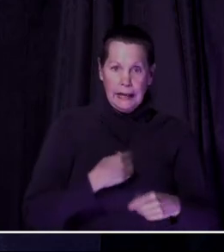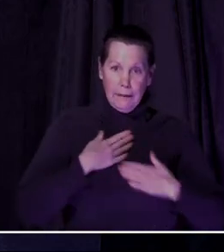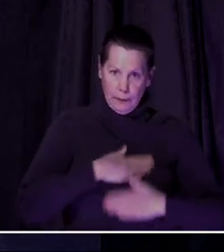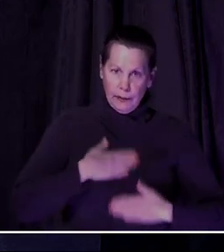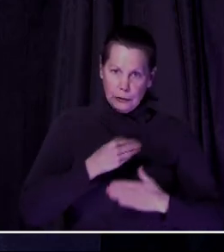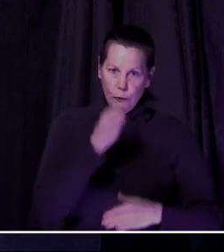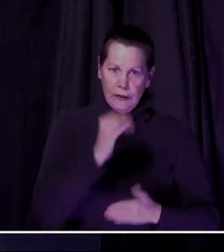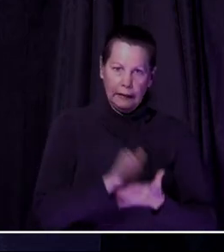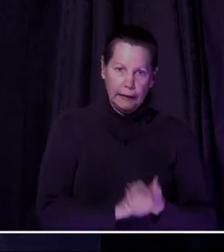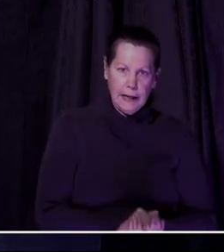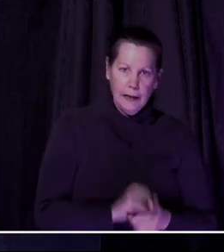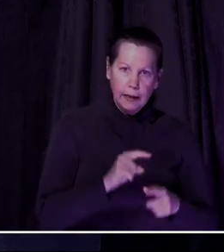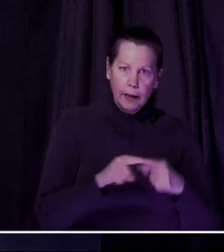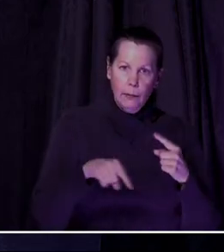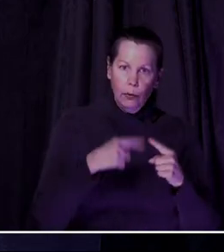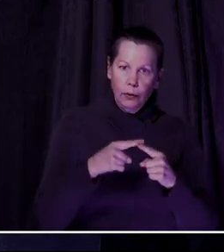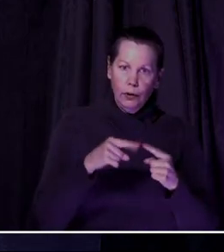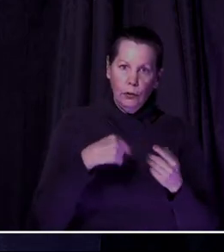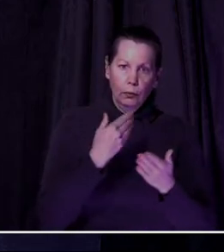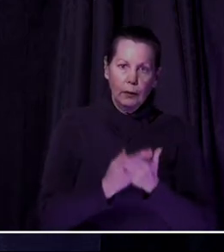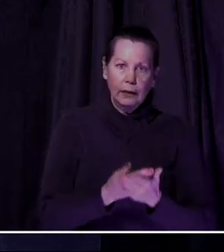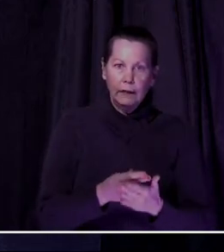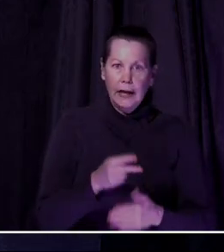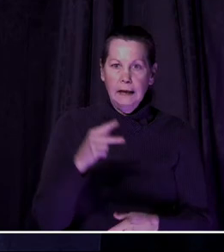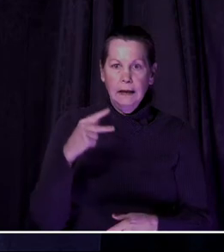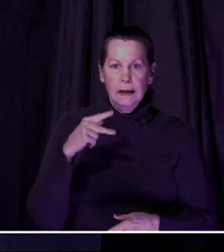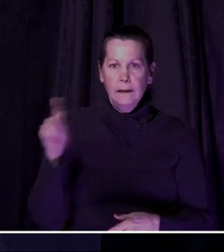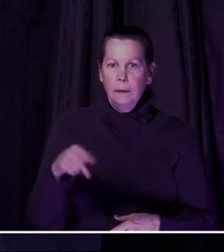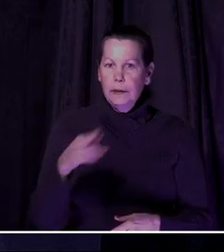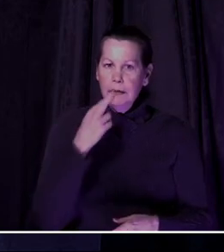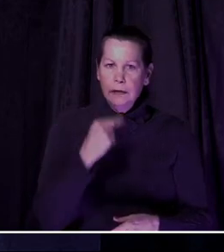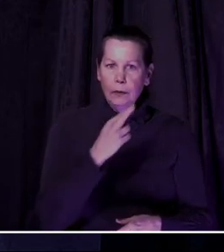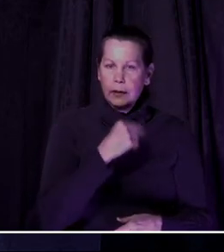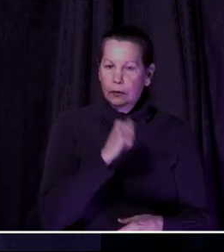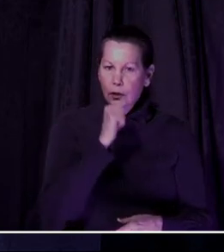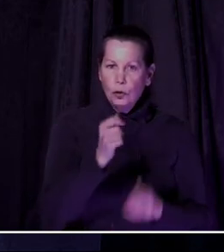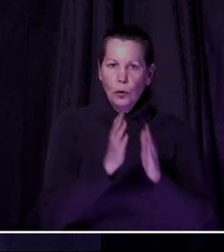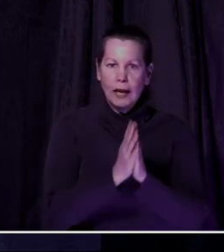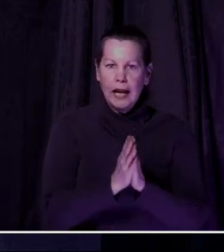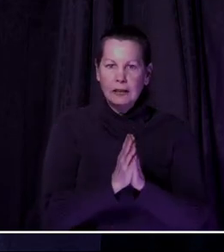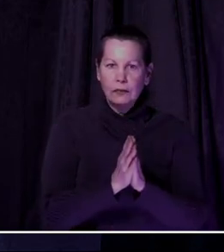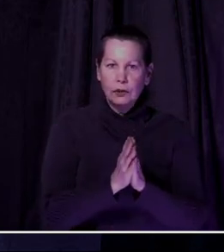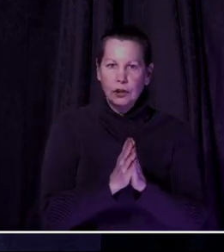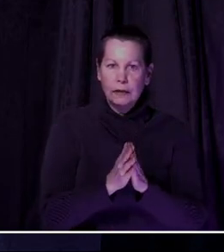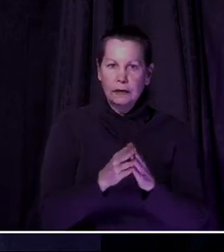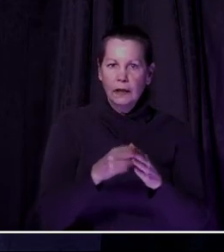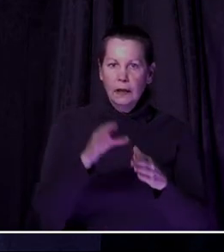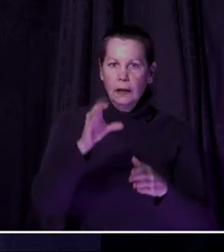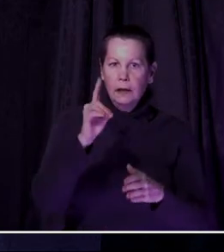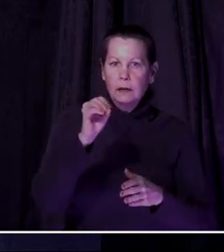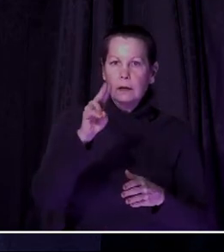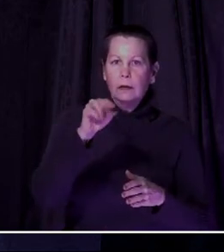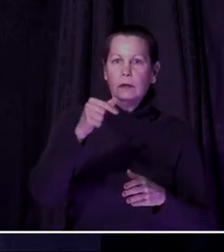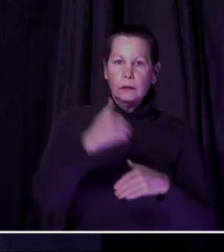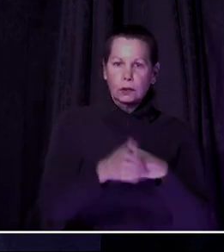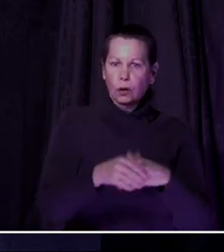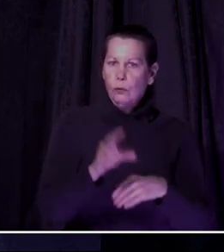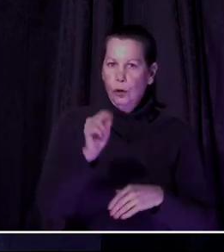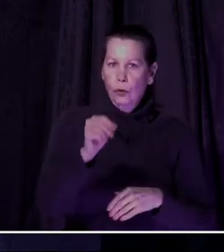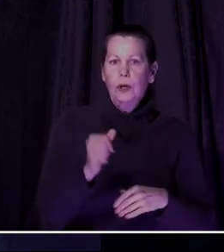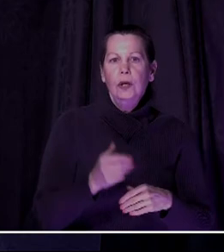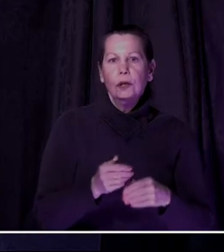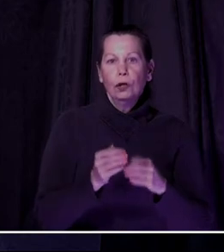it. But when you go to a pizzeria, you don't ask for dough. No, you don't ask for no dough. Hey, can I have some dough? No.